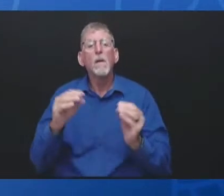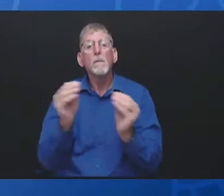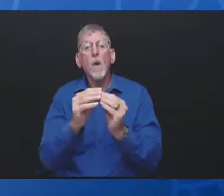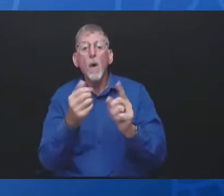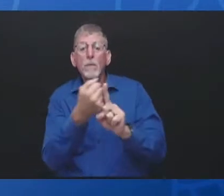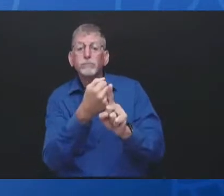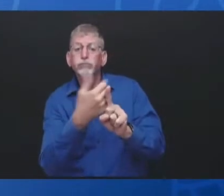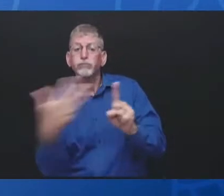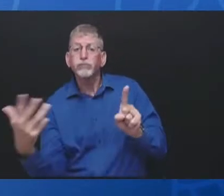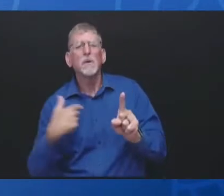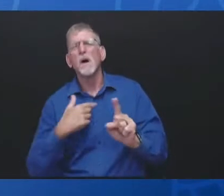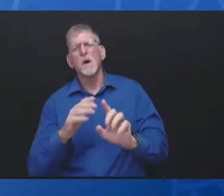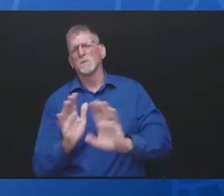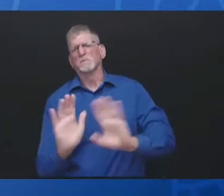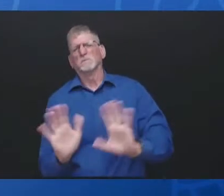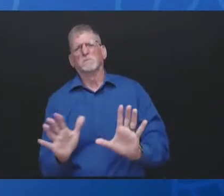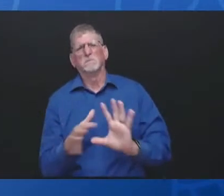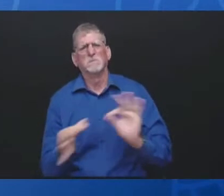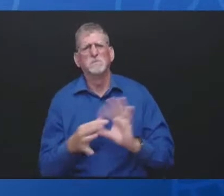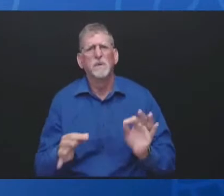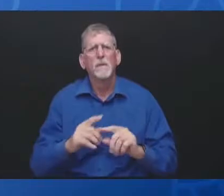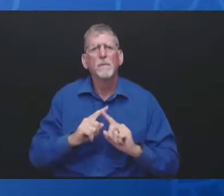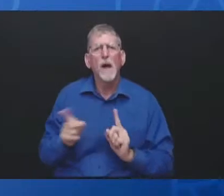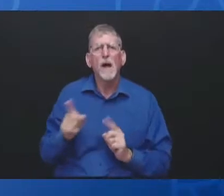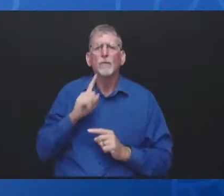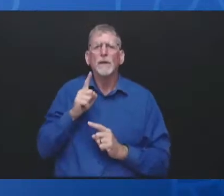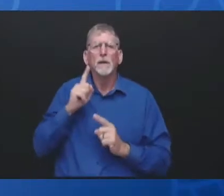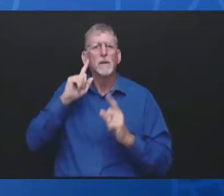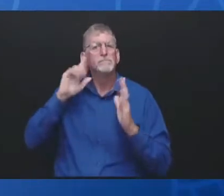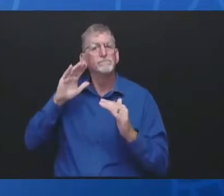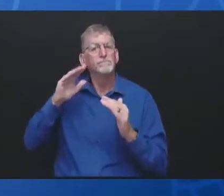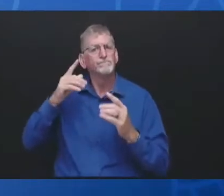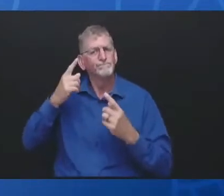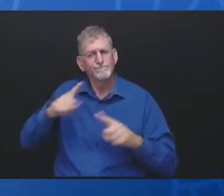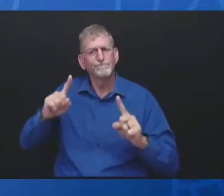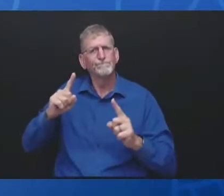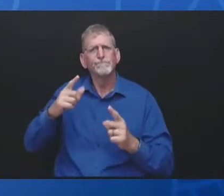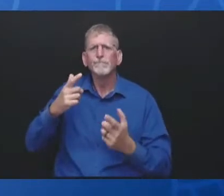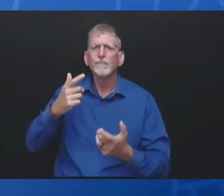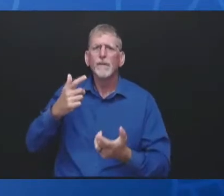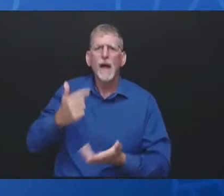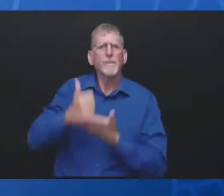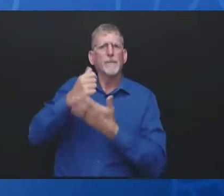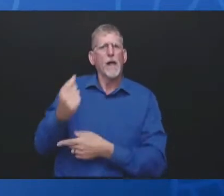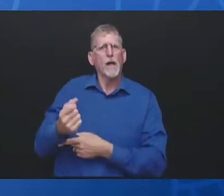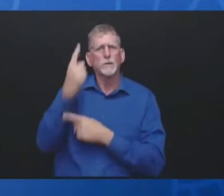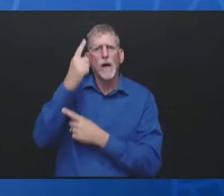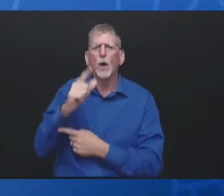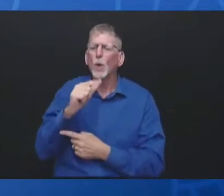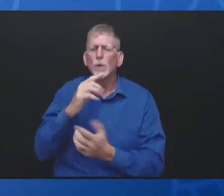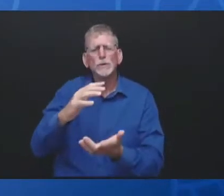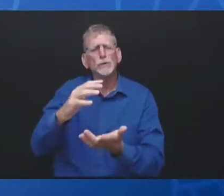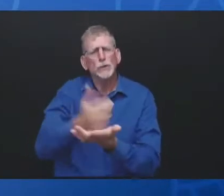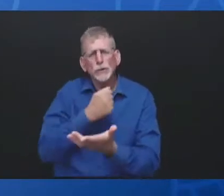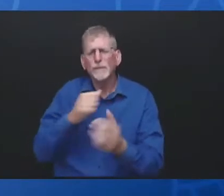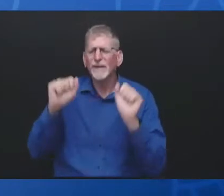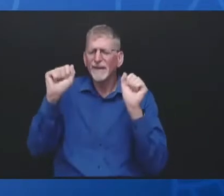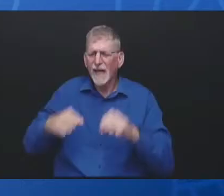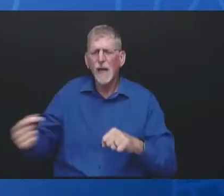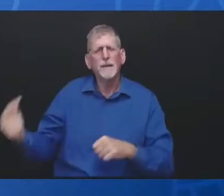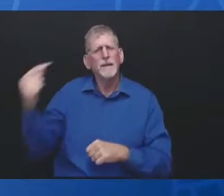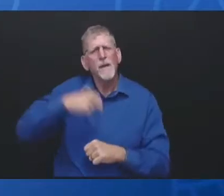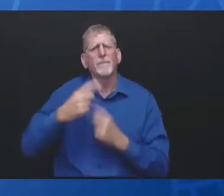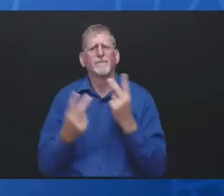one that will hopefully achieve our understanding of who deserves to visit this country and who does not. And just on Gaza, if I may. Of course.